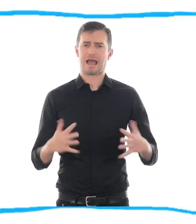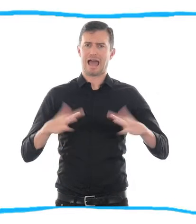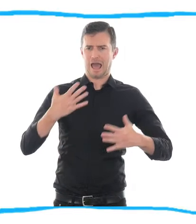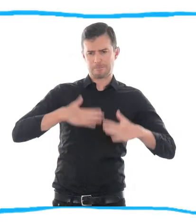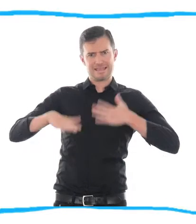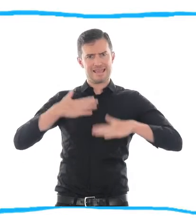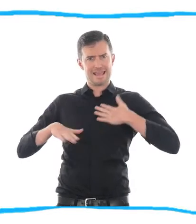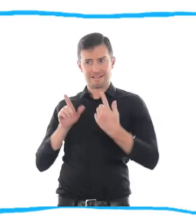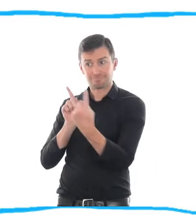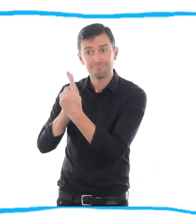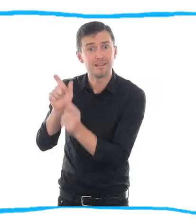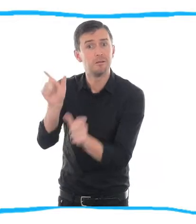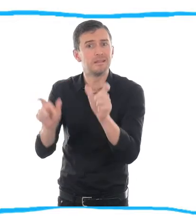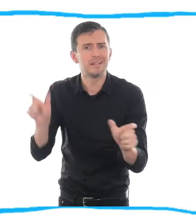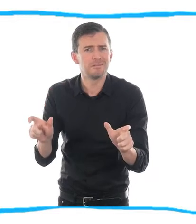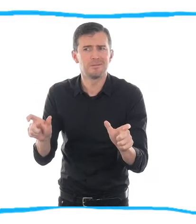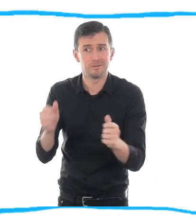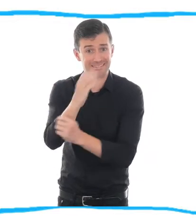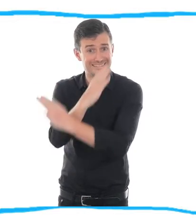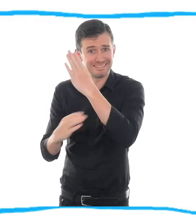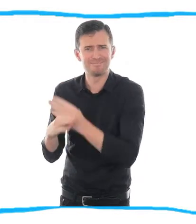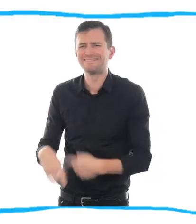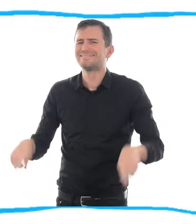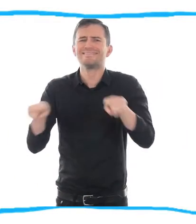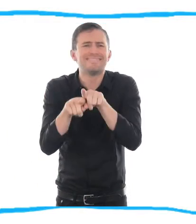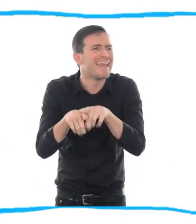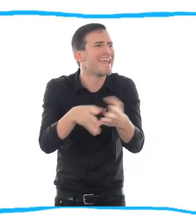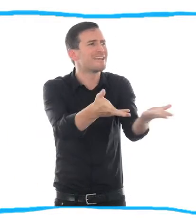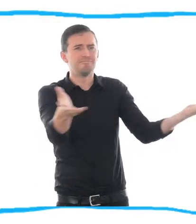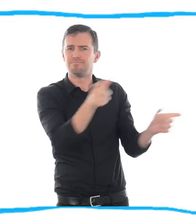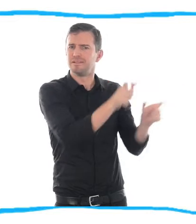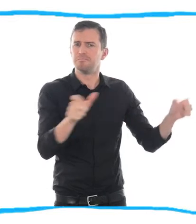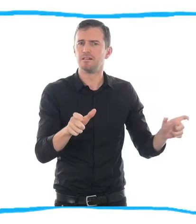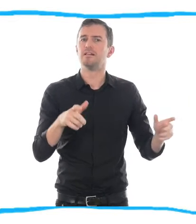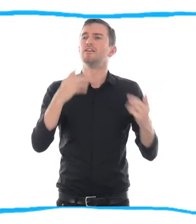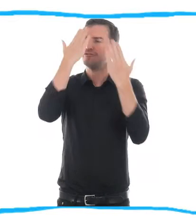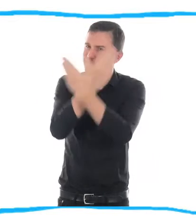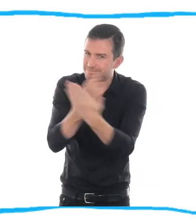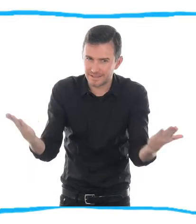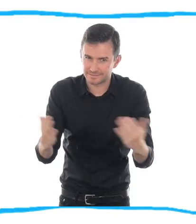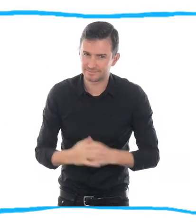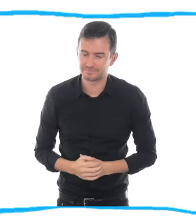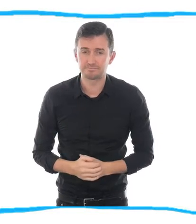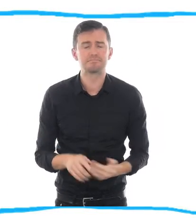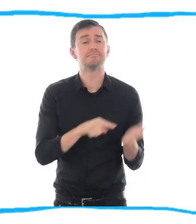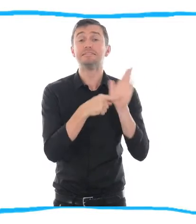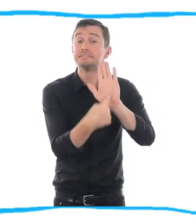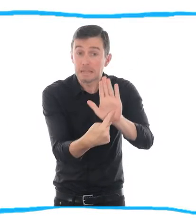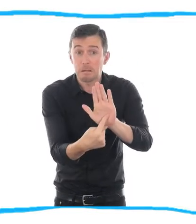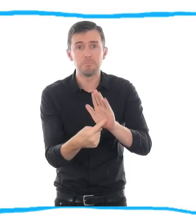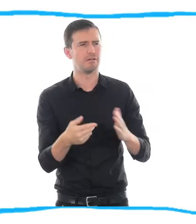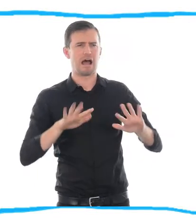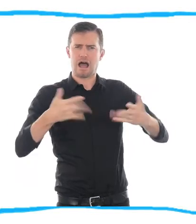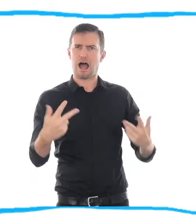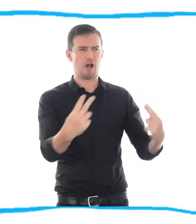When it comes to etiquette around people with disabilities, it all comes down to using courtesy and common sense. For a second, think, how would you want others to